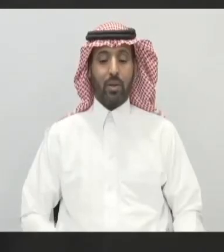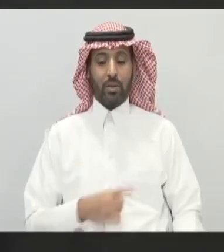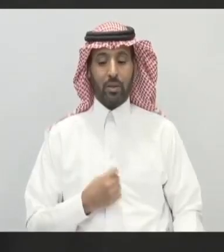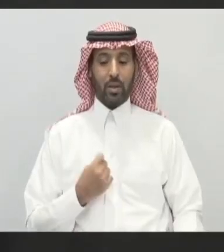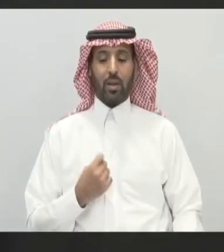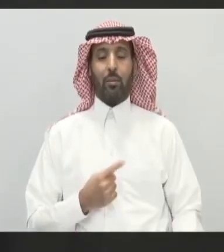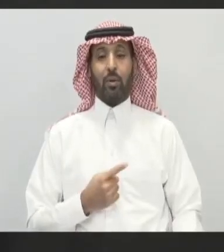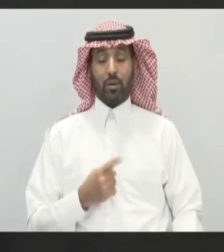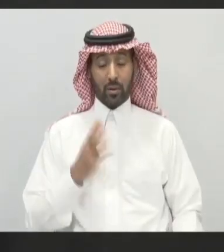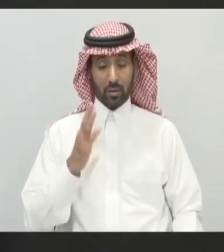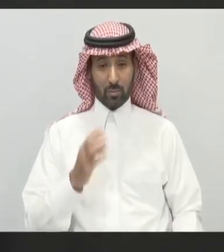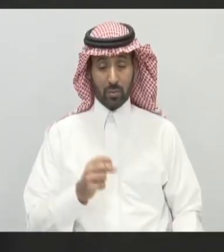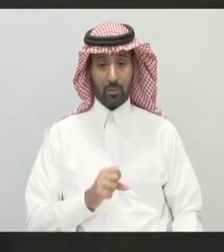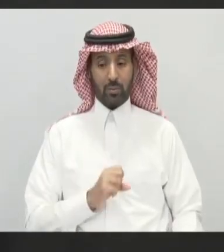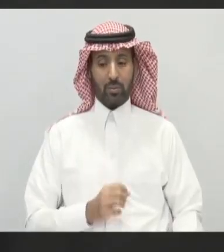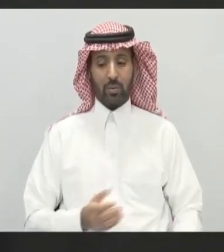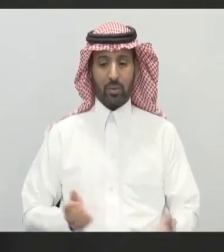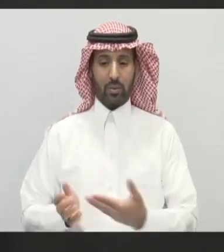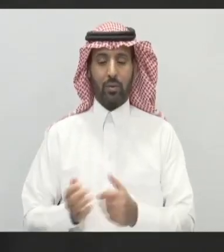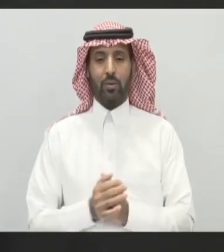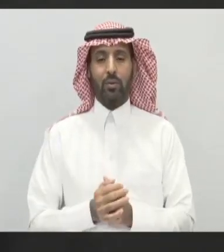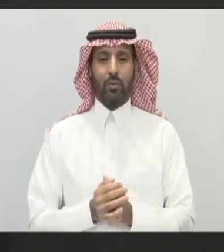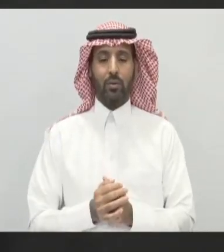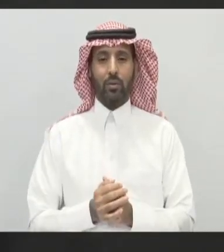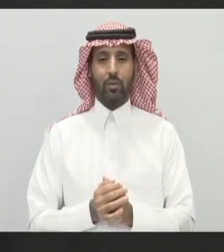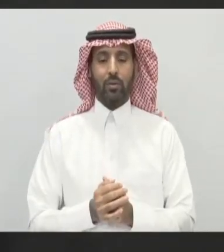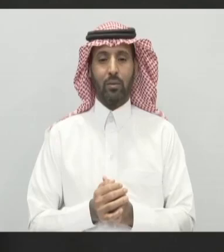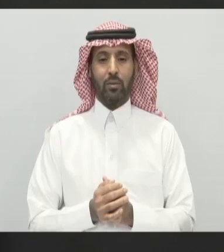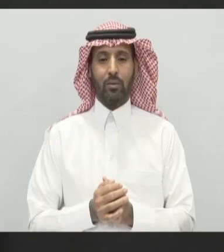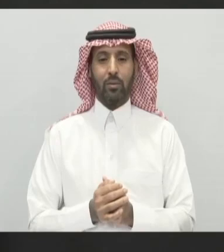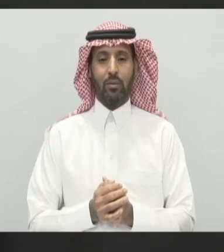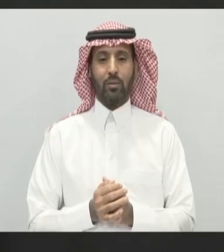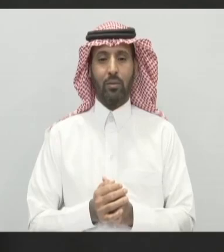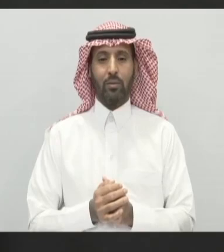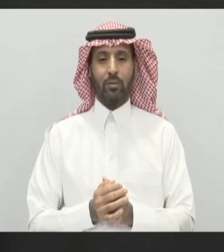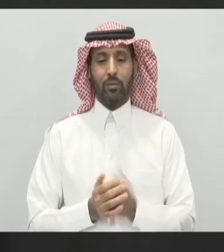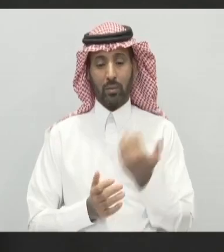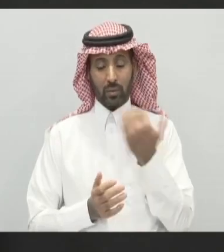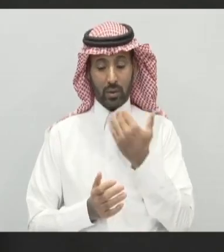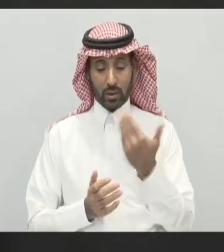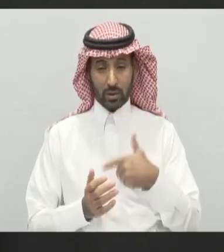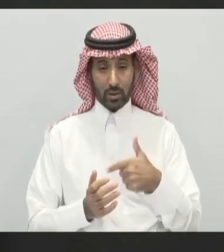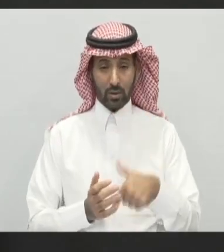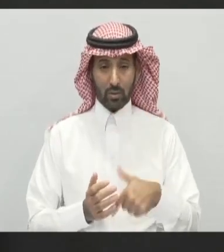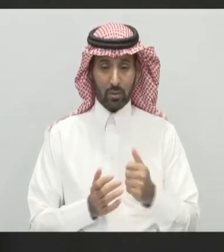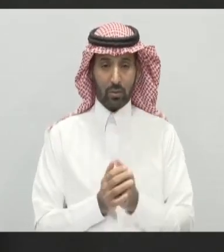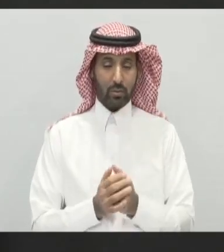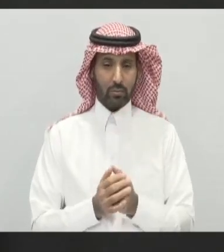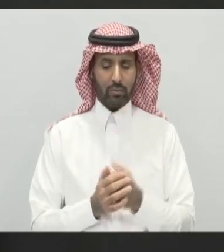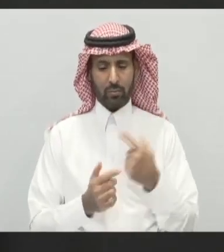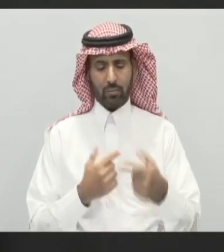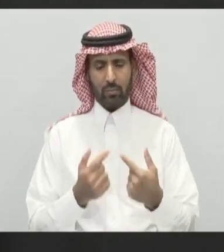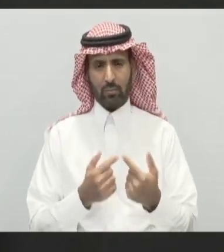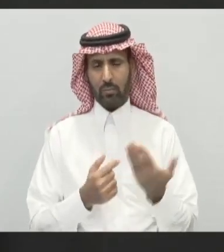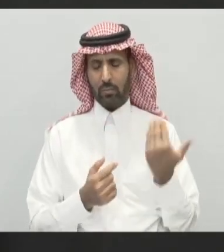Assalamu alaikum wa rahmatullah. Hello everyone and welcome to your English class. In our lesson today, we will